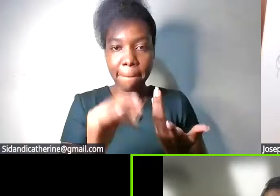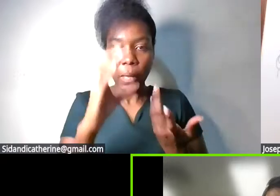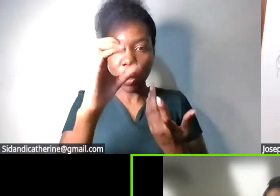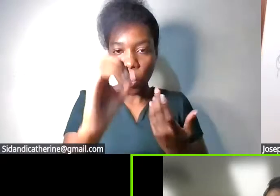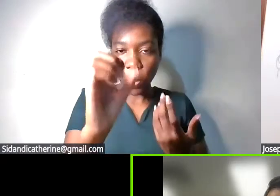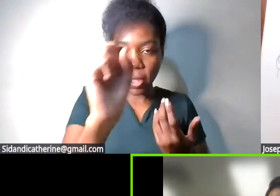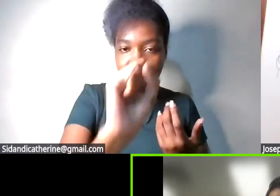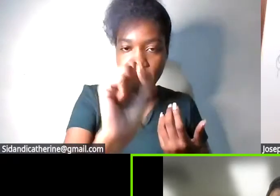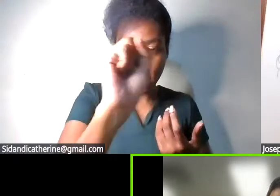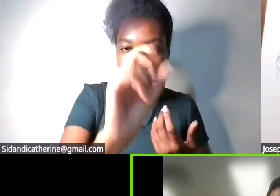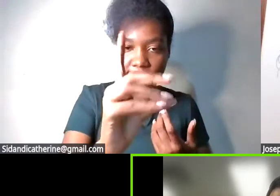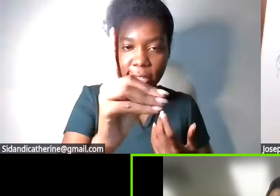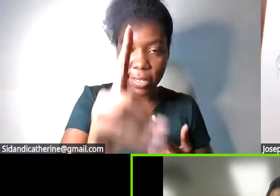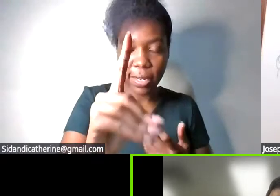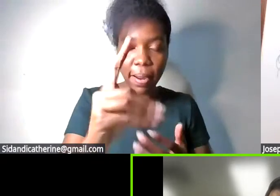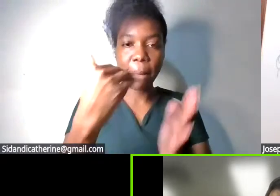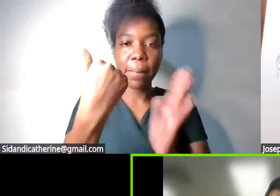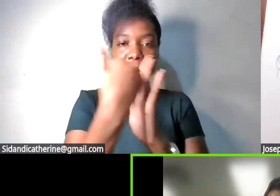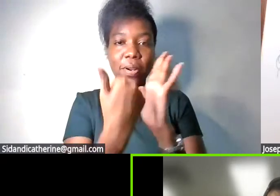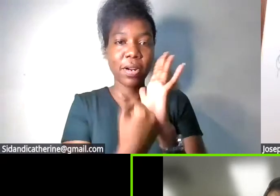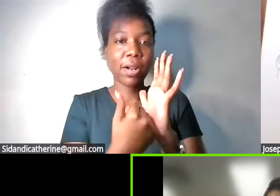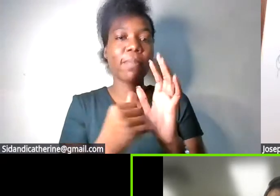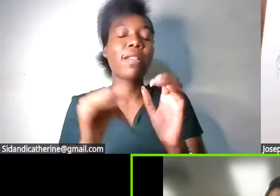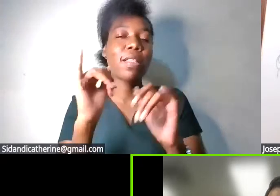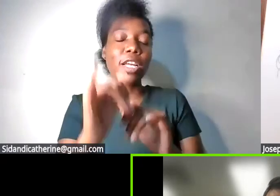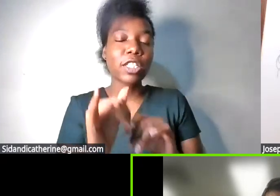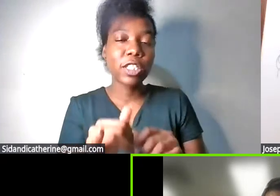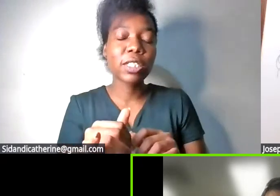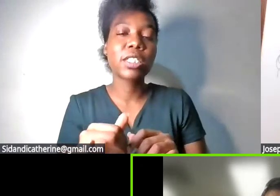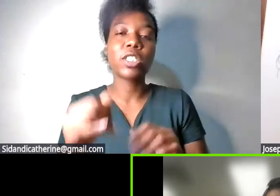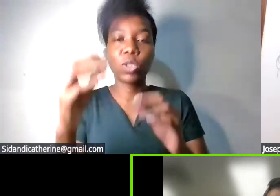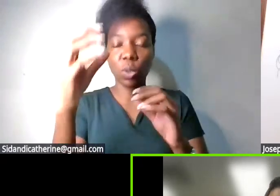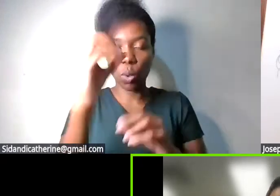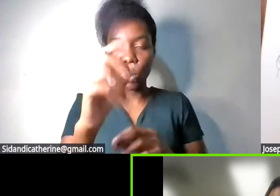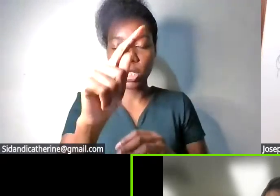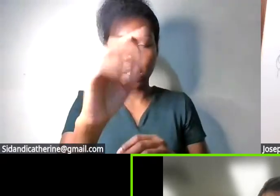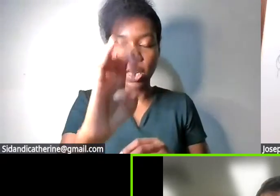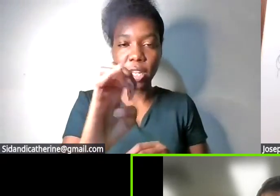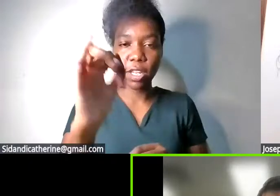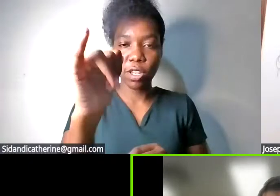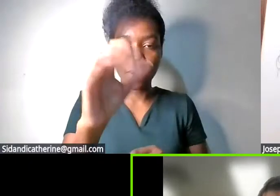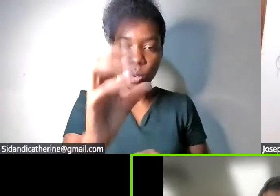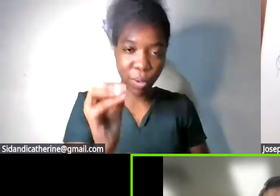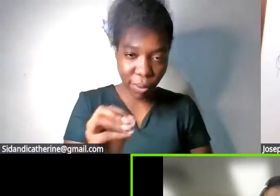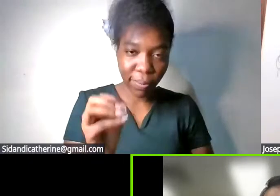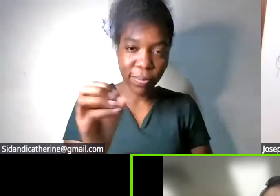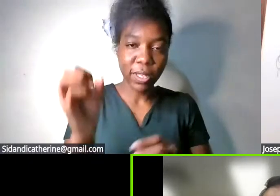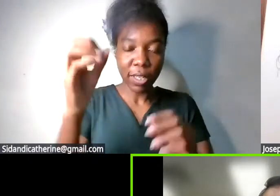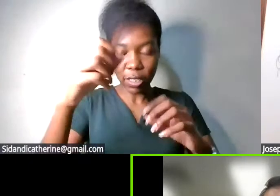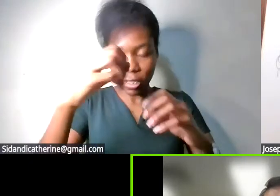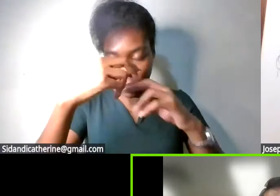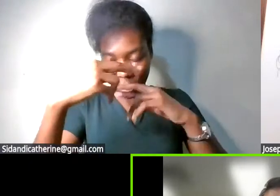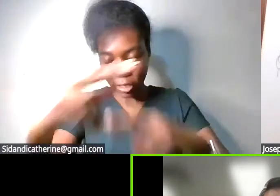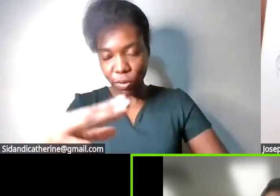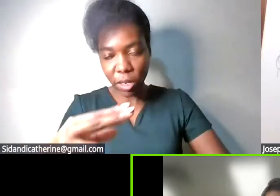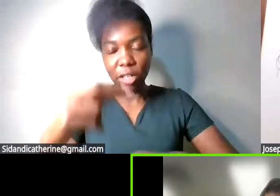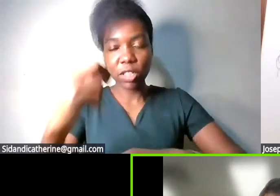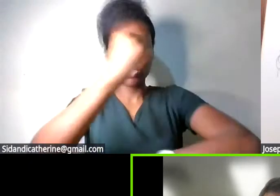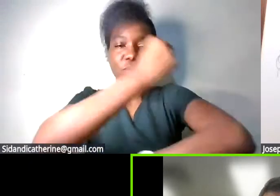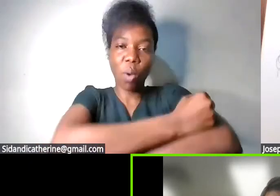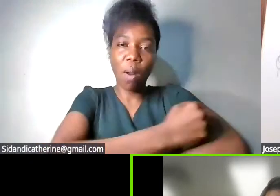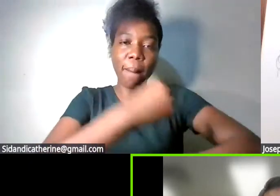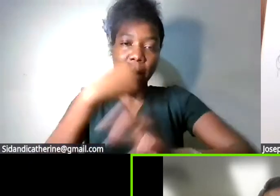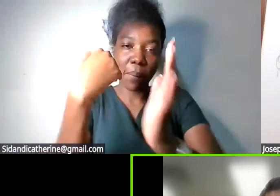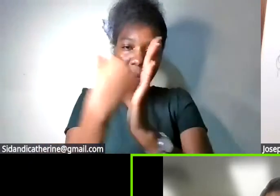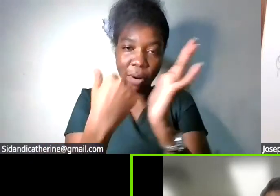so that's the Ontario Secondary School Diploma that they earn from Taiyi, is world recognized. So if they graduate school from